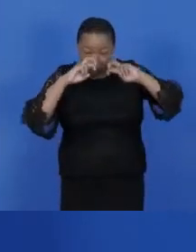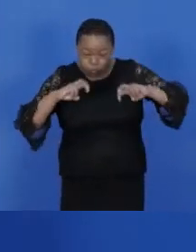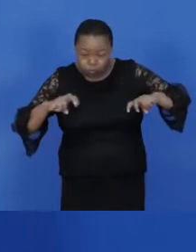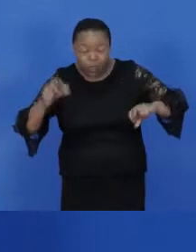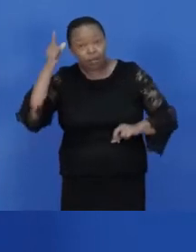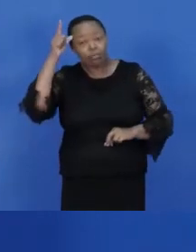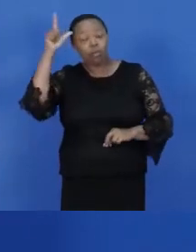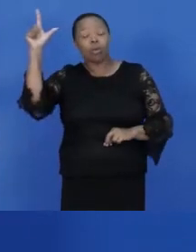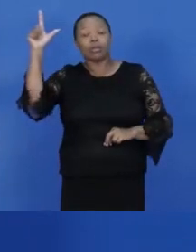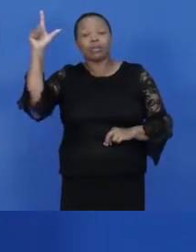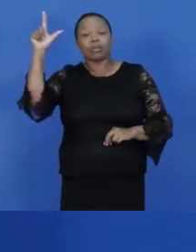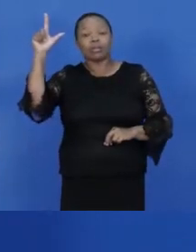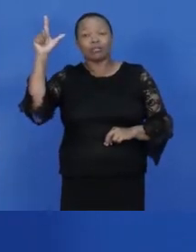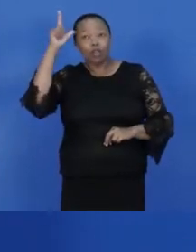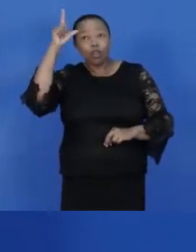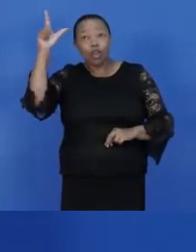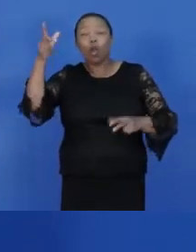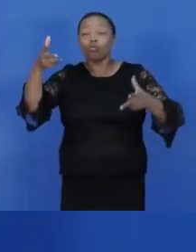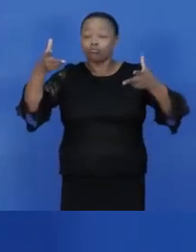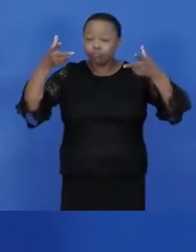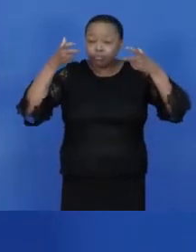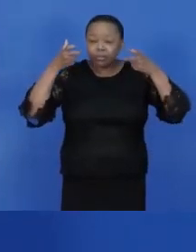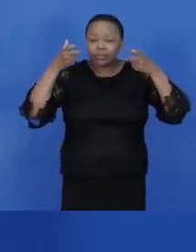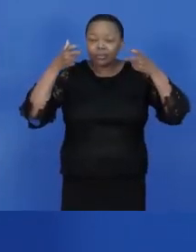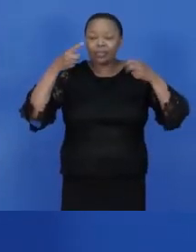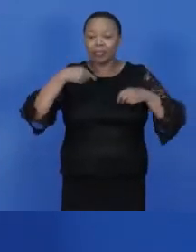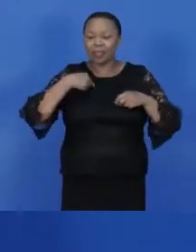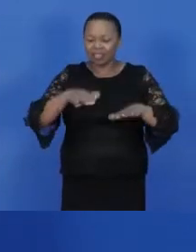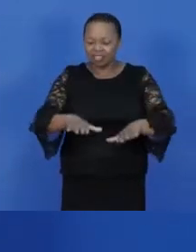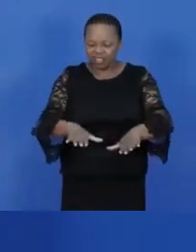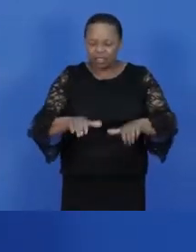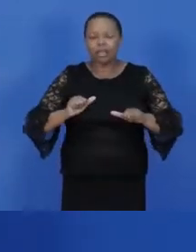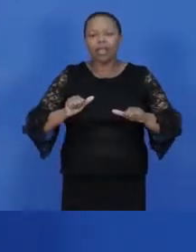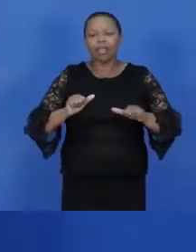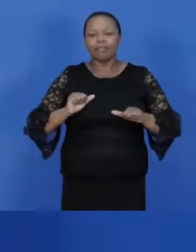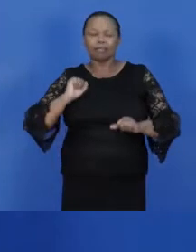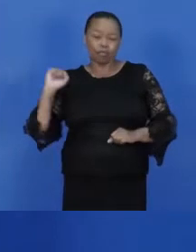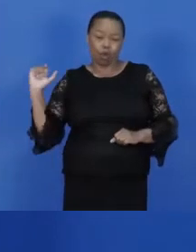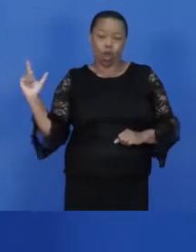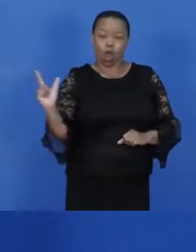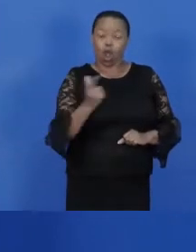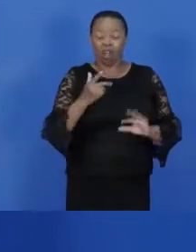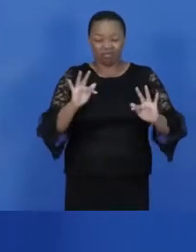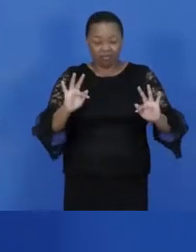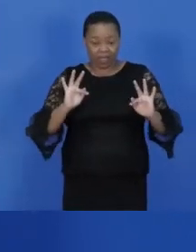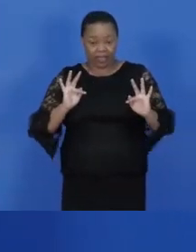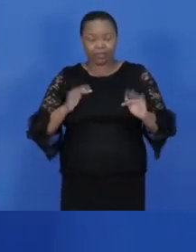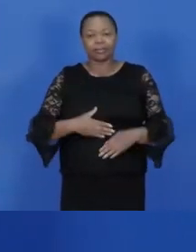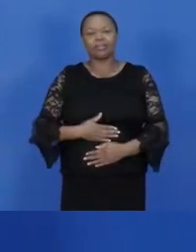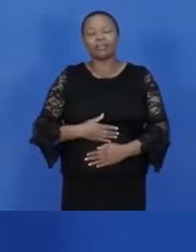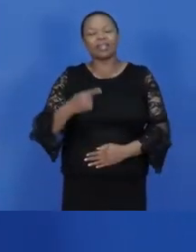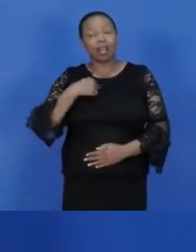the Lord and he heard me and delivered me from all my fears. I sought